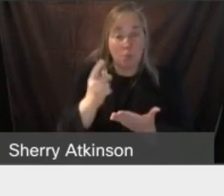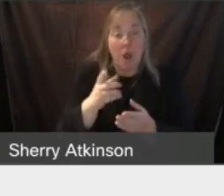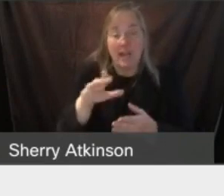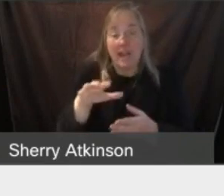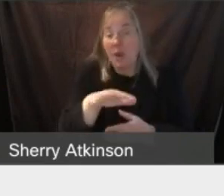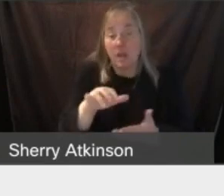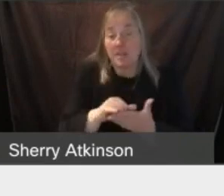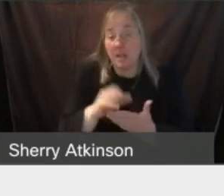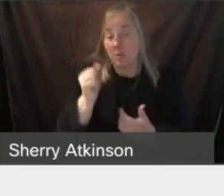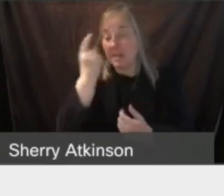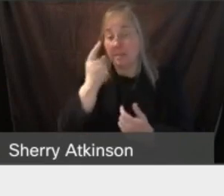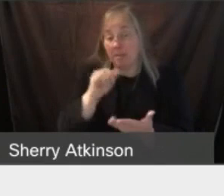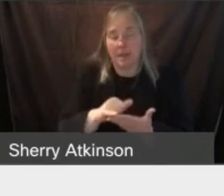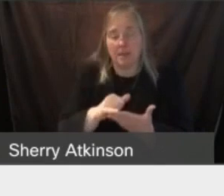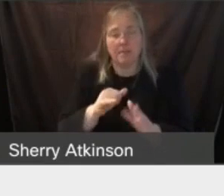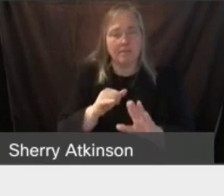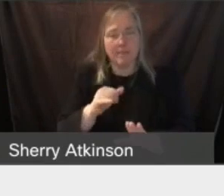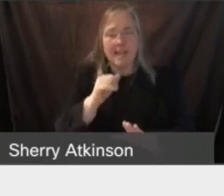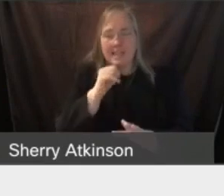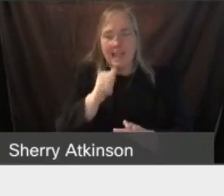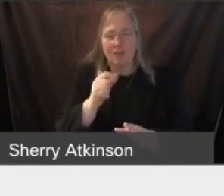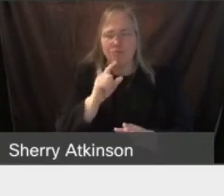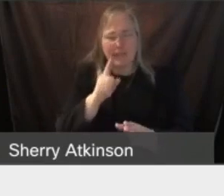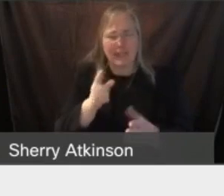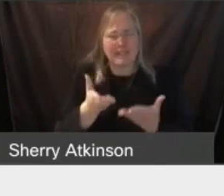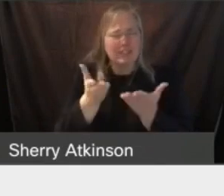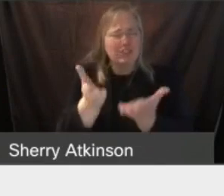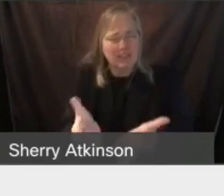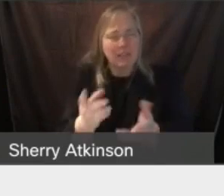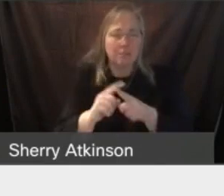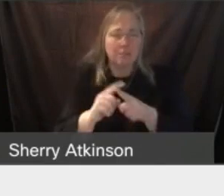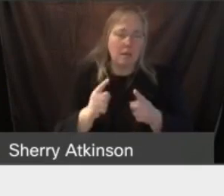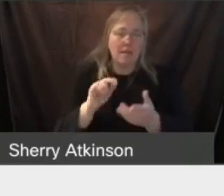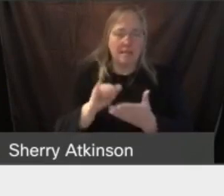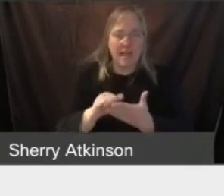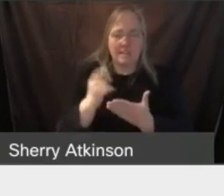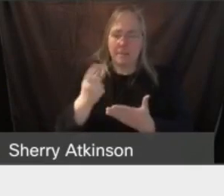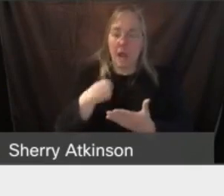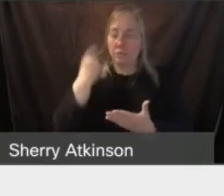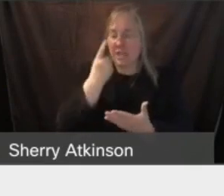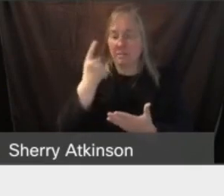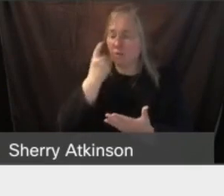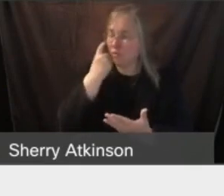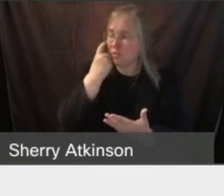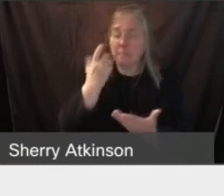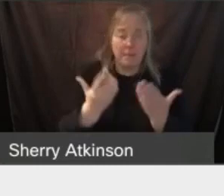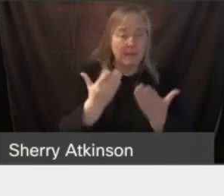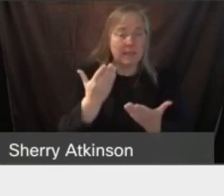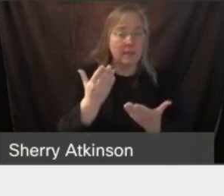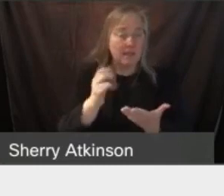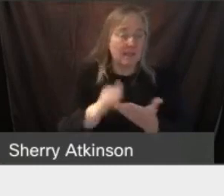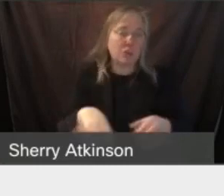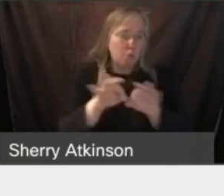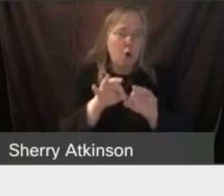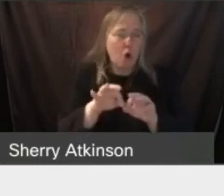and maybe not an expected suggestion, but it's something that I kind of was thinking about the other day, and I thought maybe something worth at least looking at.